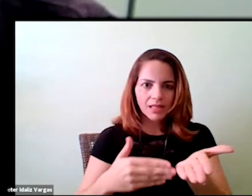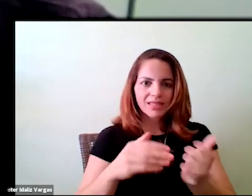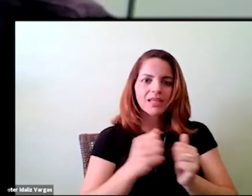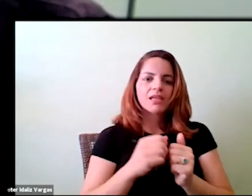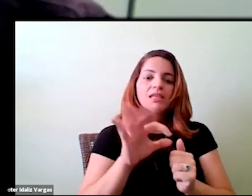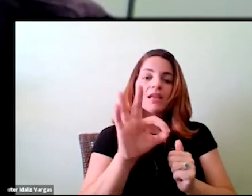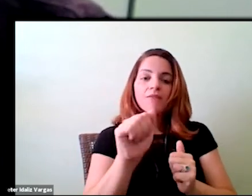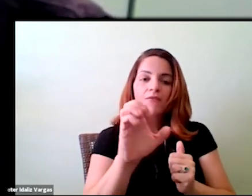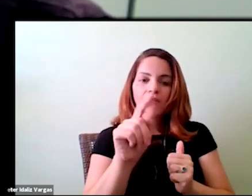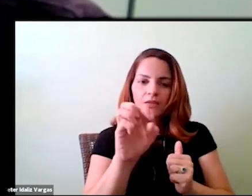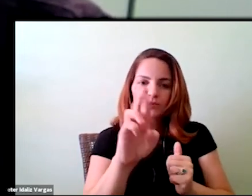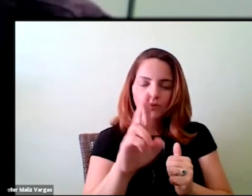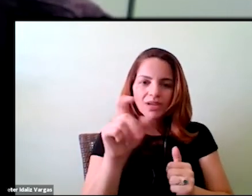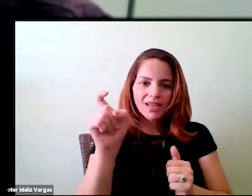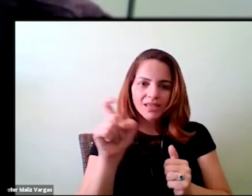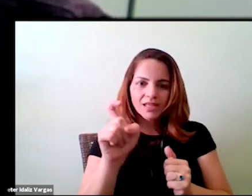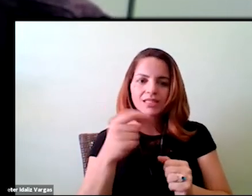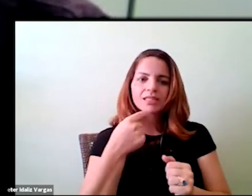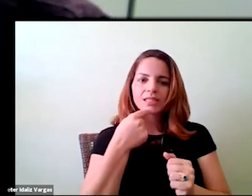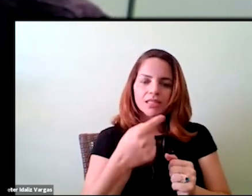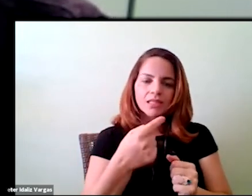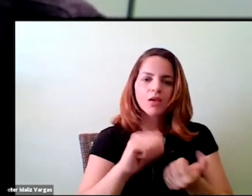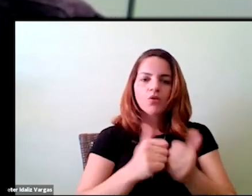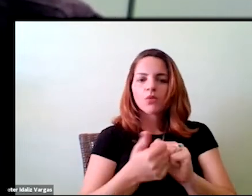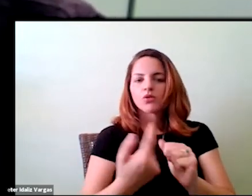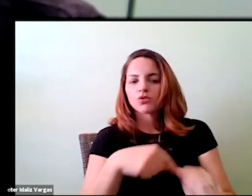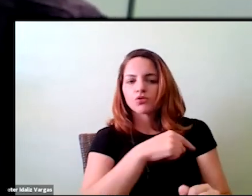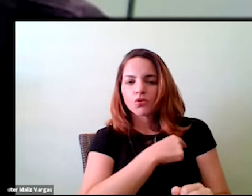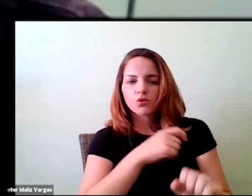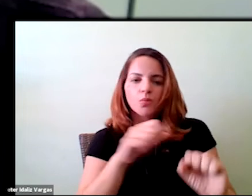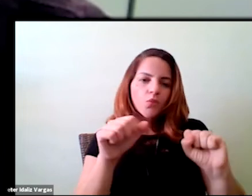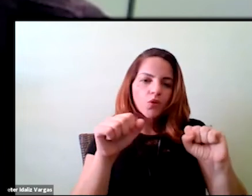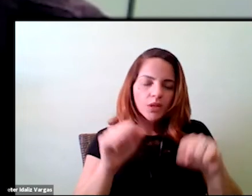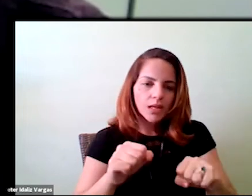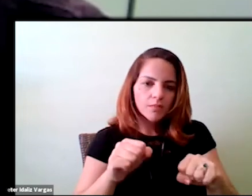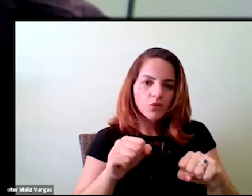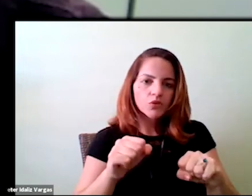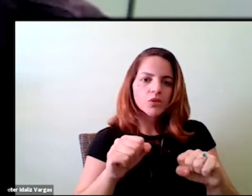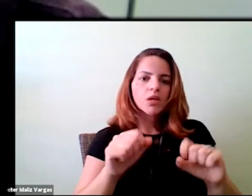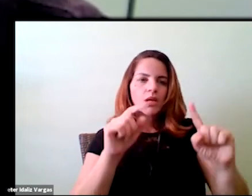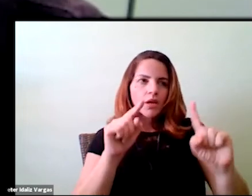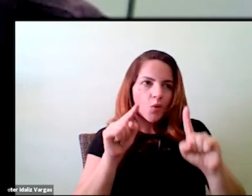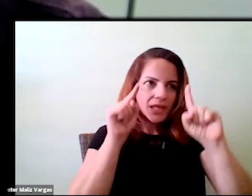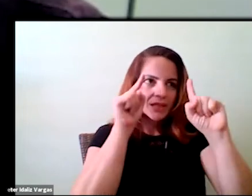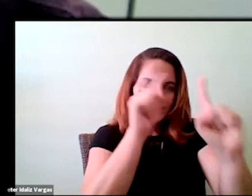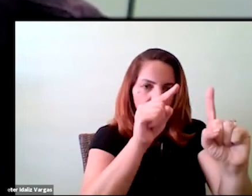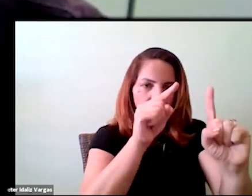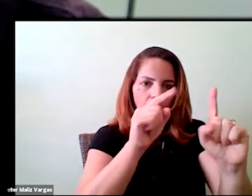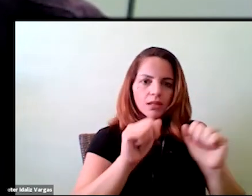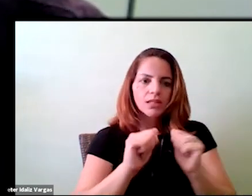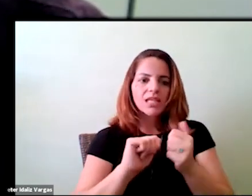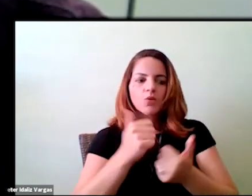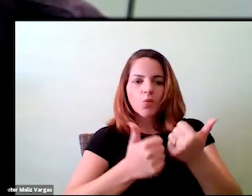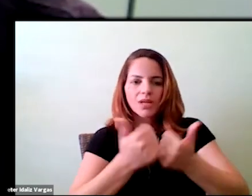objectification, sacrifice, and misidentification. Guided by an almost surreal imagery, XXX's